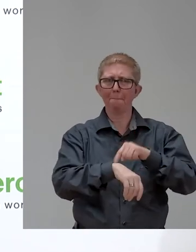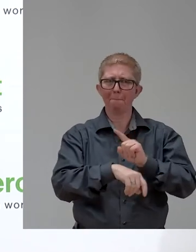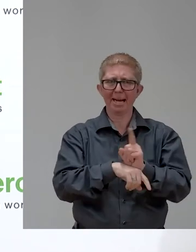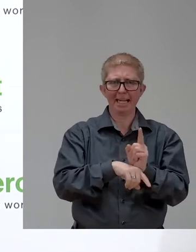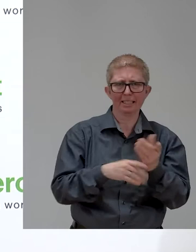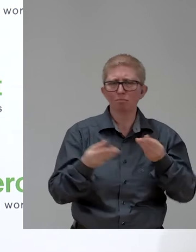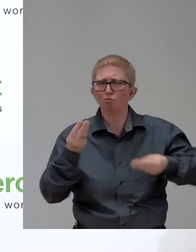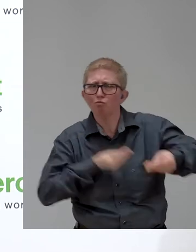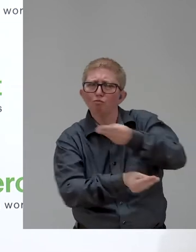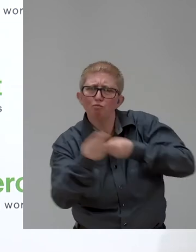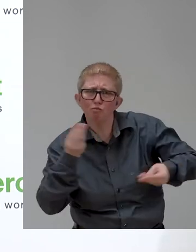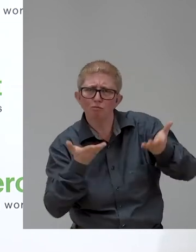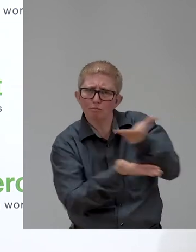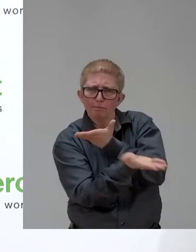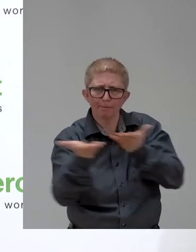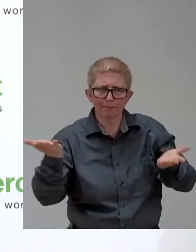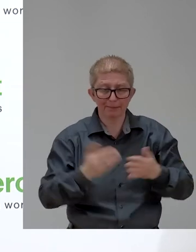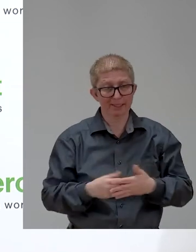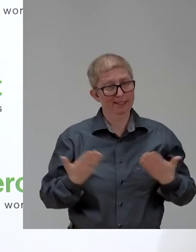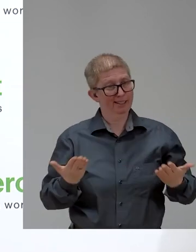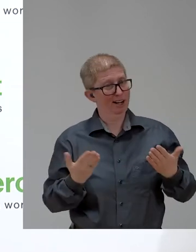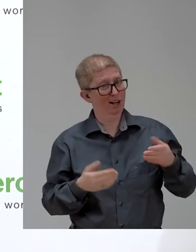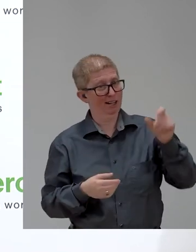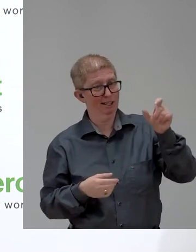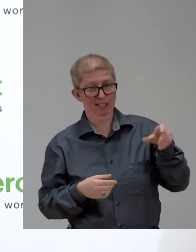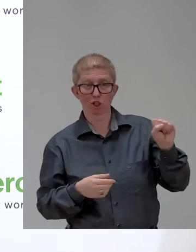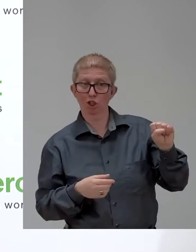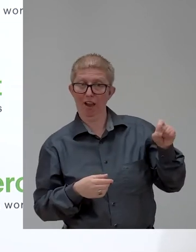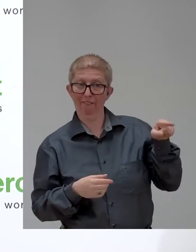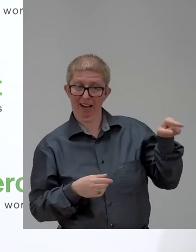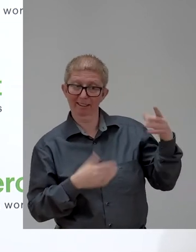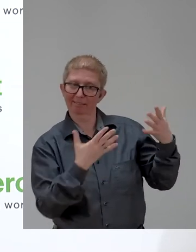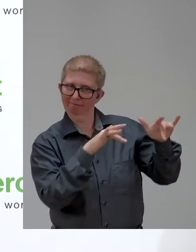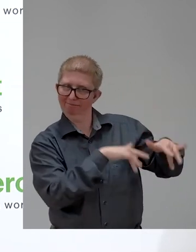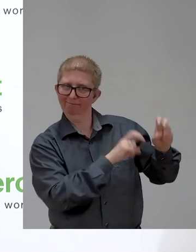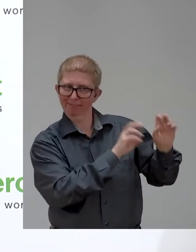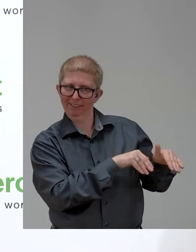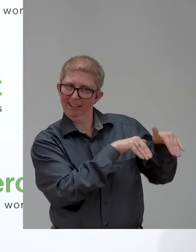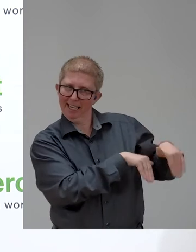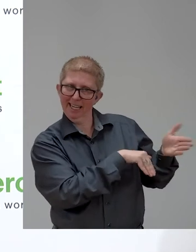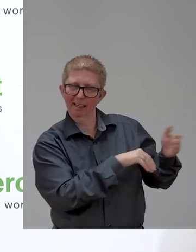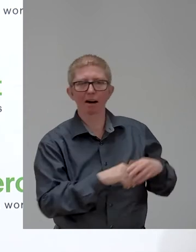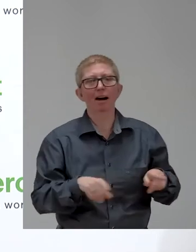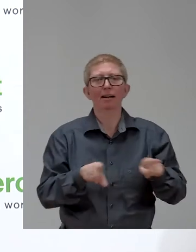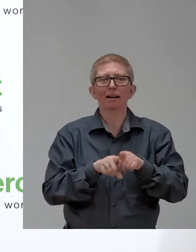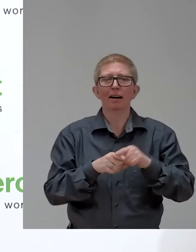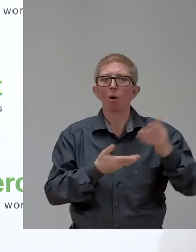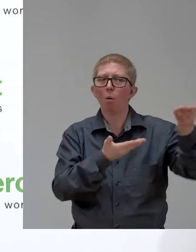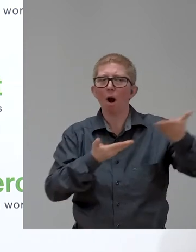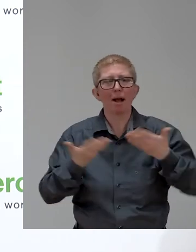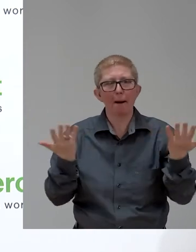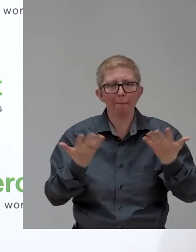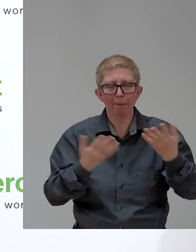would like to, again, I have Stefan Dertnik next to me here in the studio. I would like to welcome now our two remote